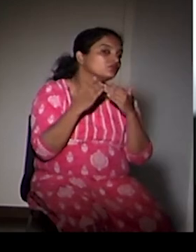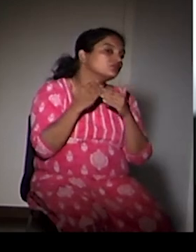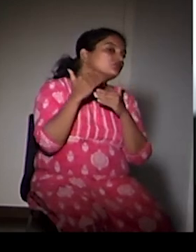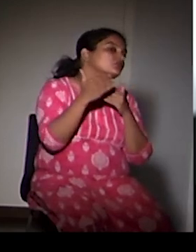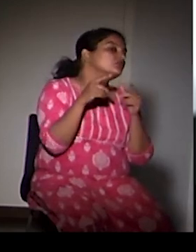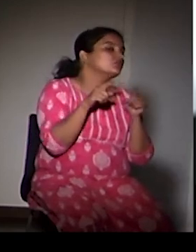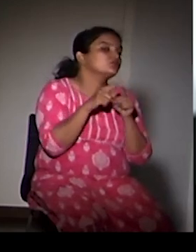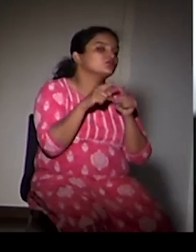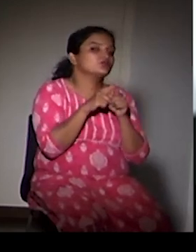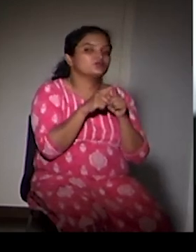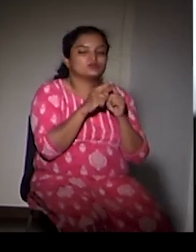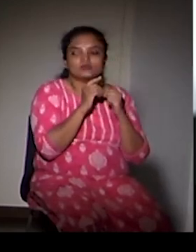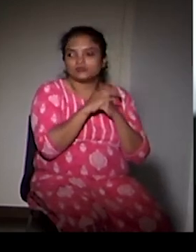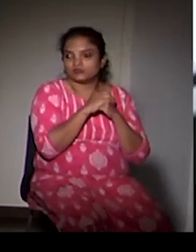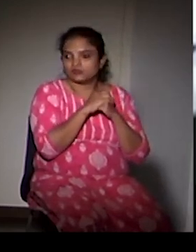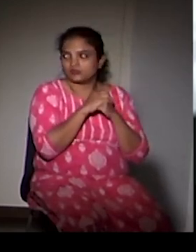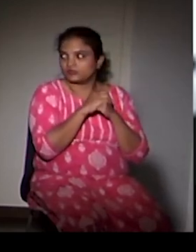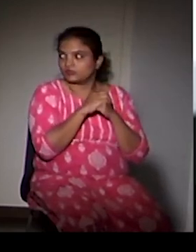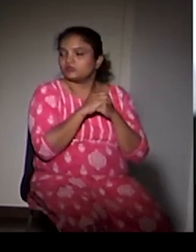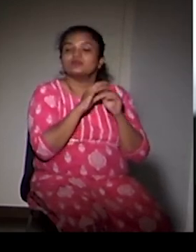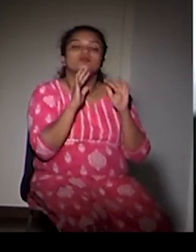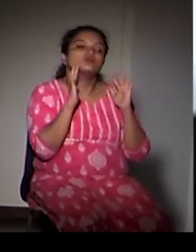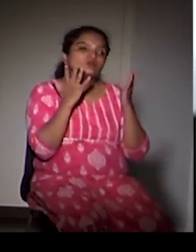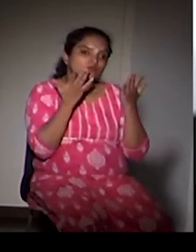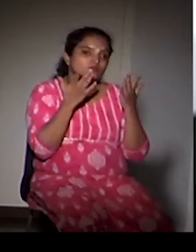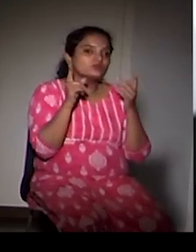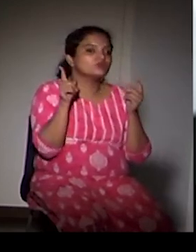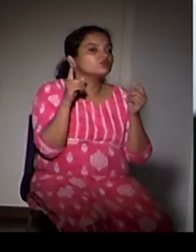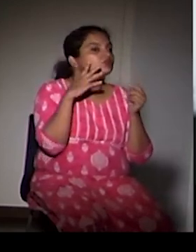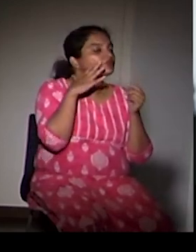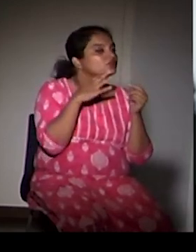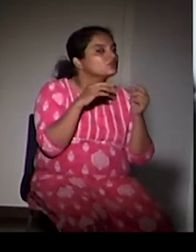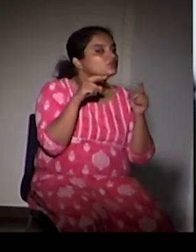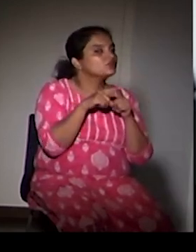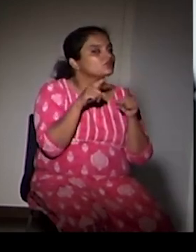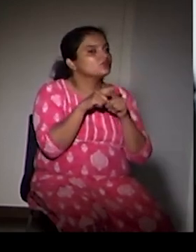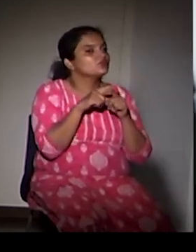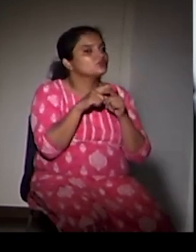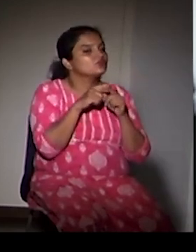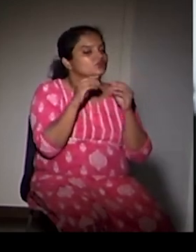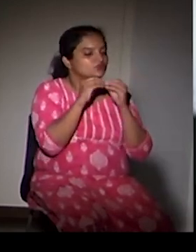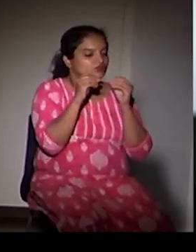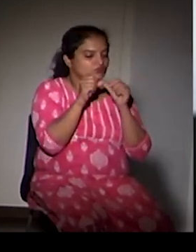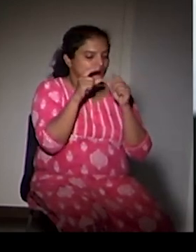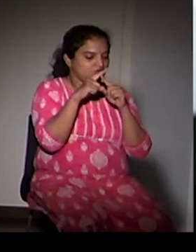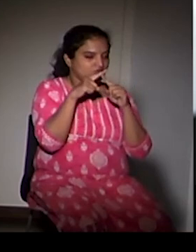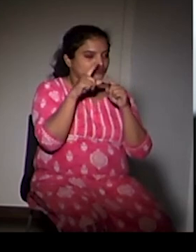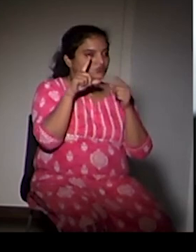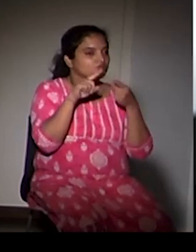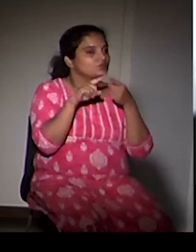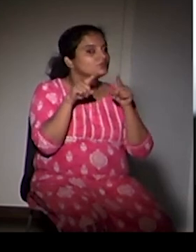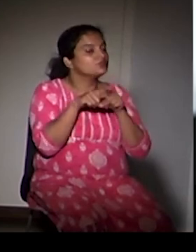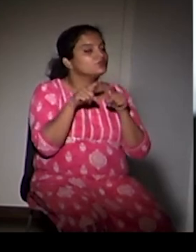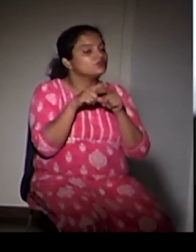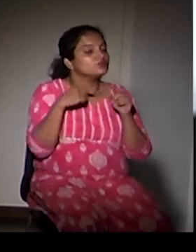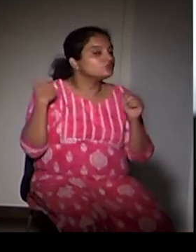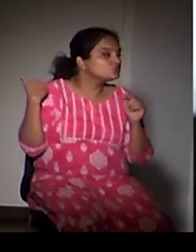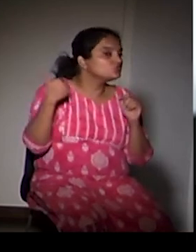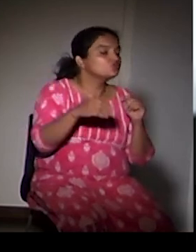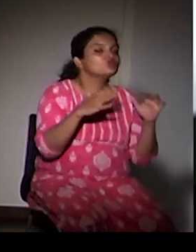fire arrows through, if it had been a real military battlement. And on the right, the Mosque of